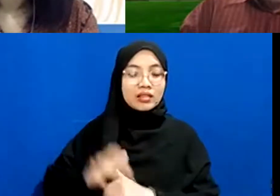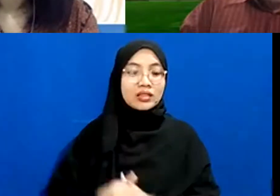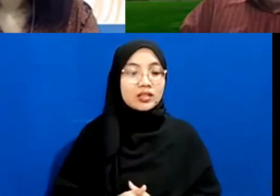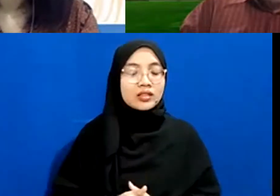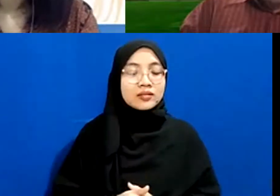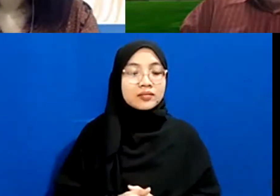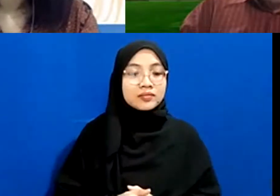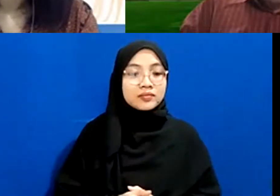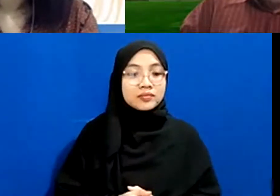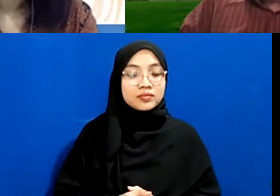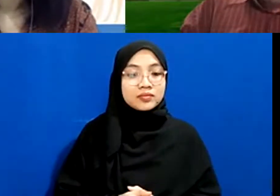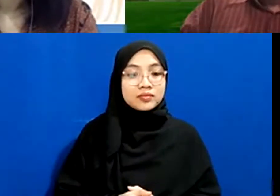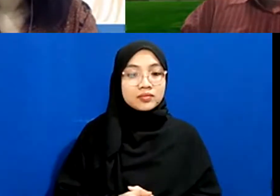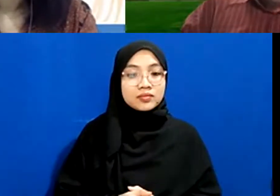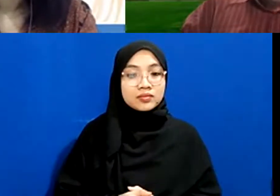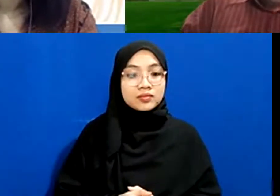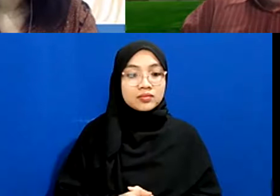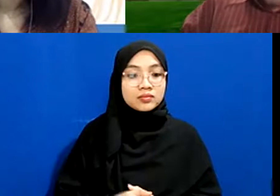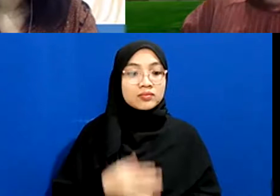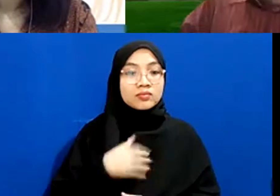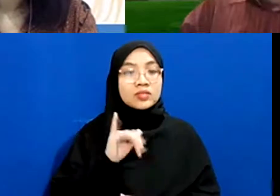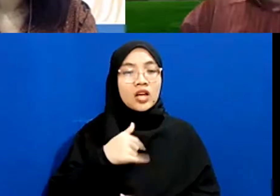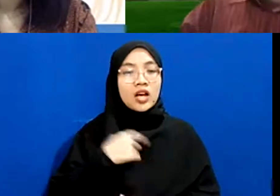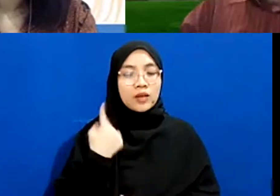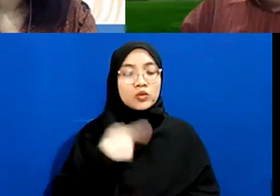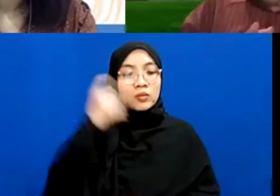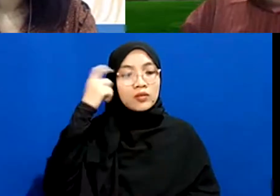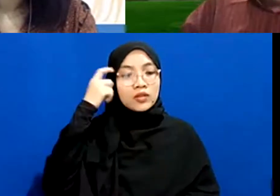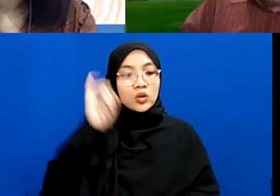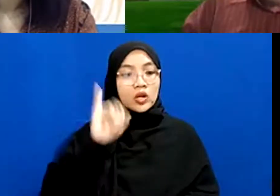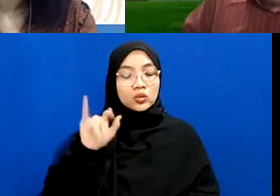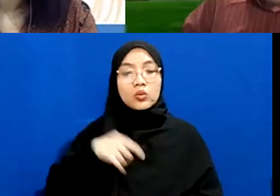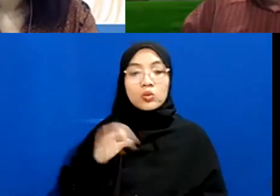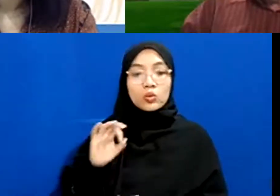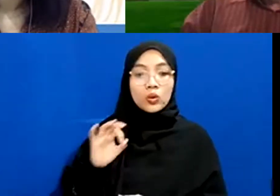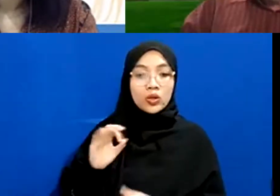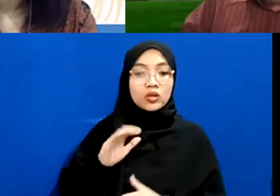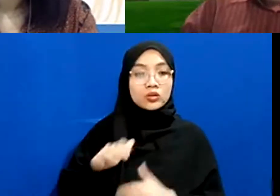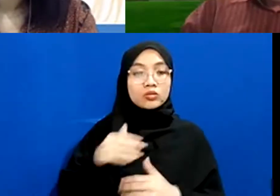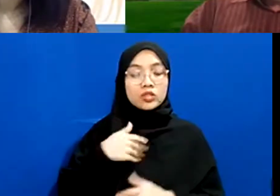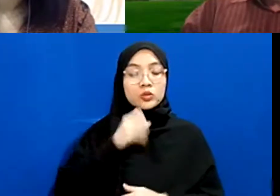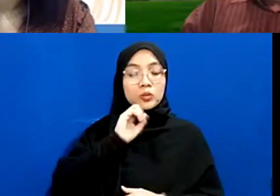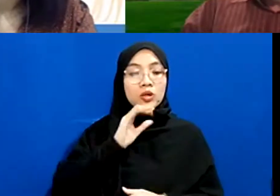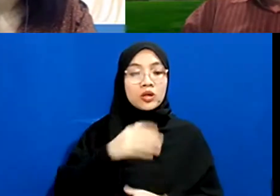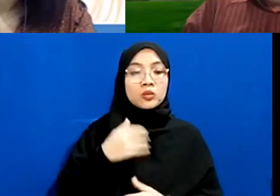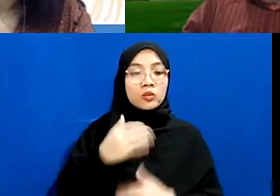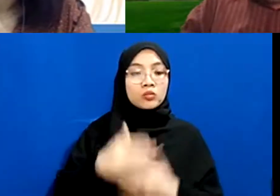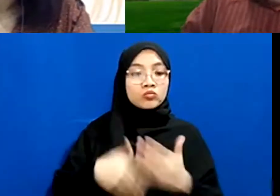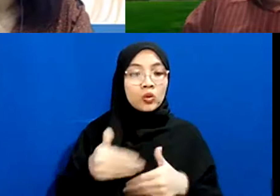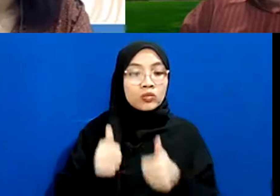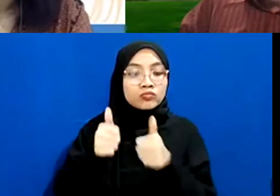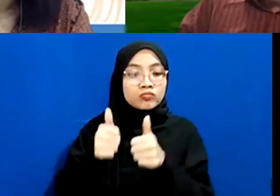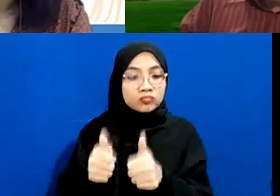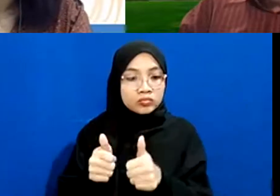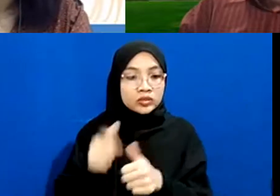thinking about that. Yeah. Yeah. And can I say, well done, because that was going to be one of my first questions. How are